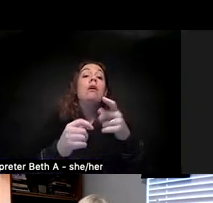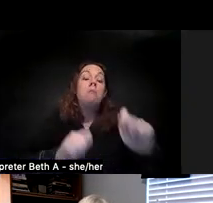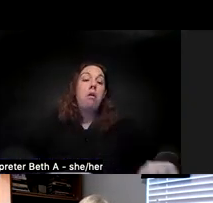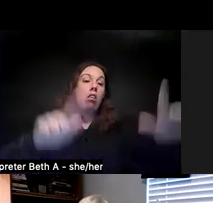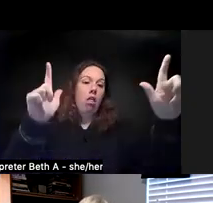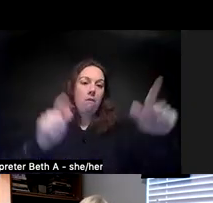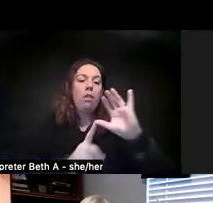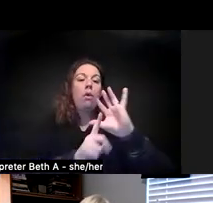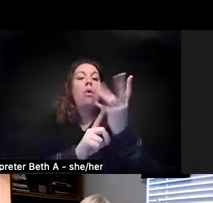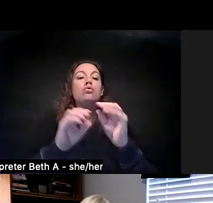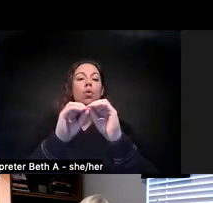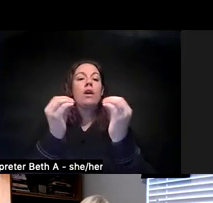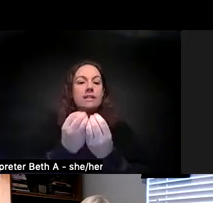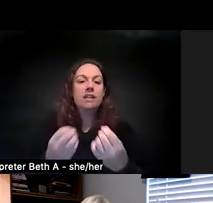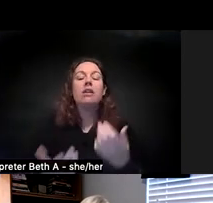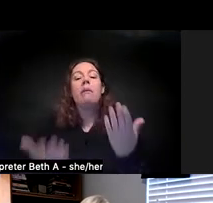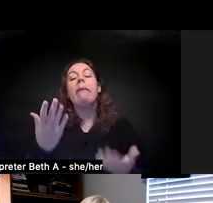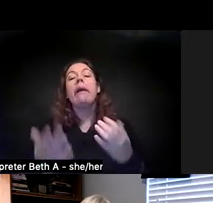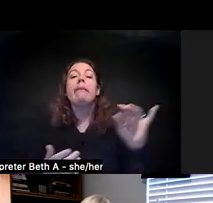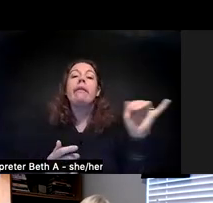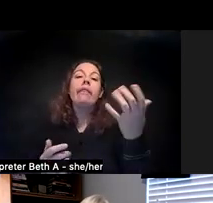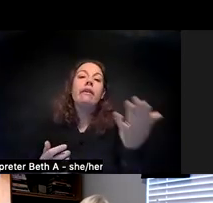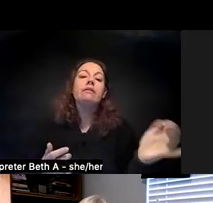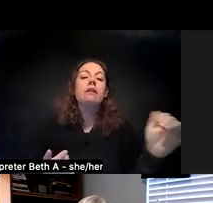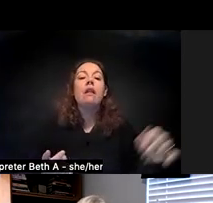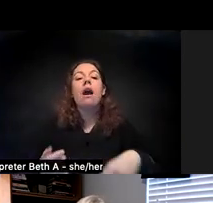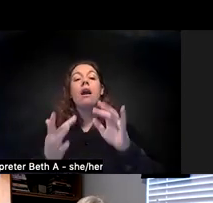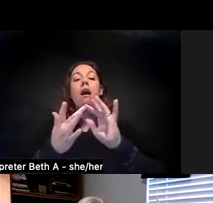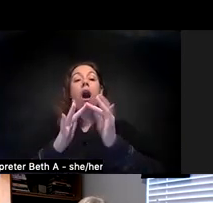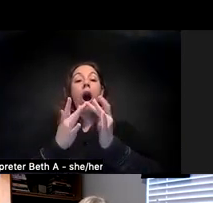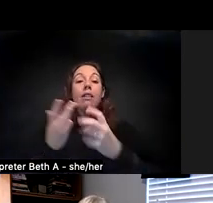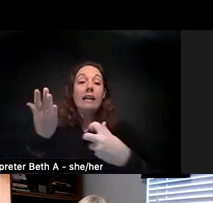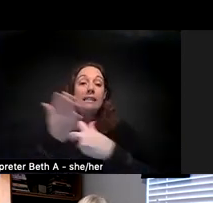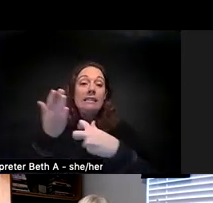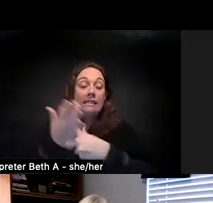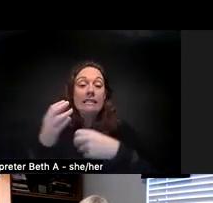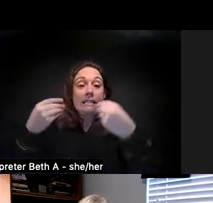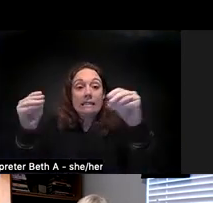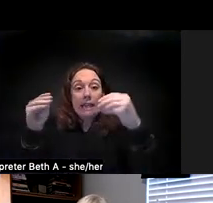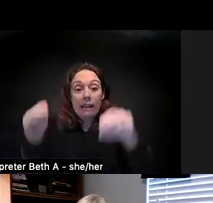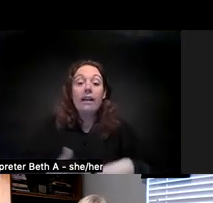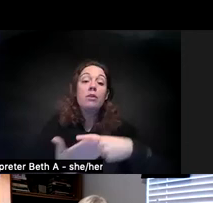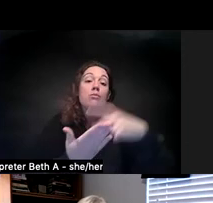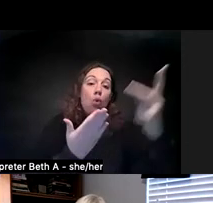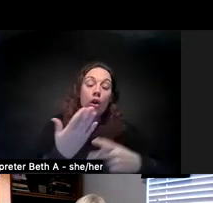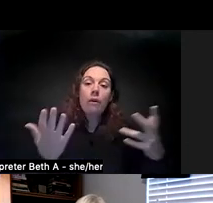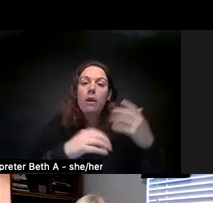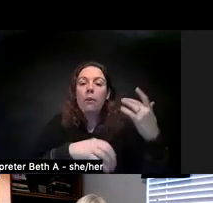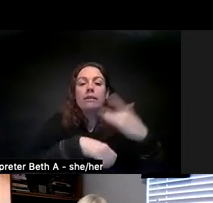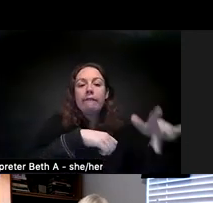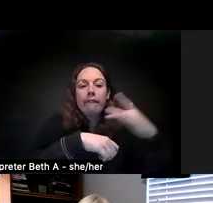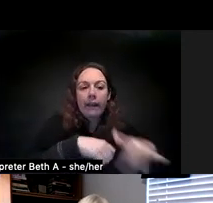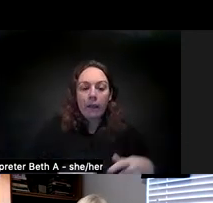It can address online ticketing, online programming, and supplemental services. On the right is a